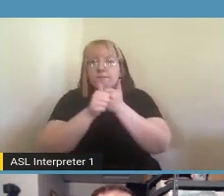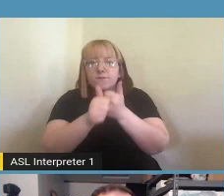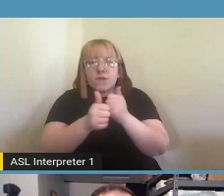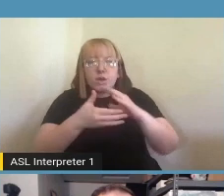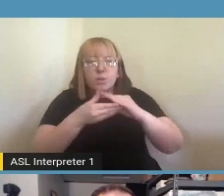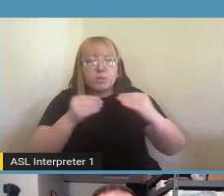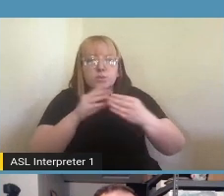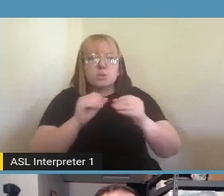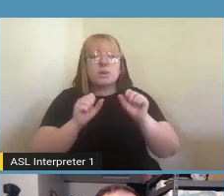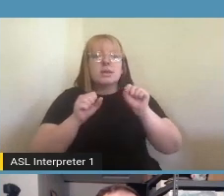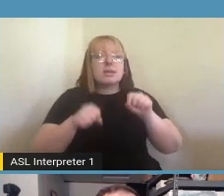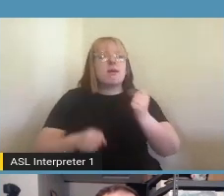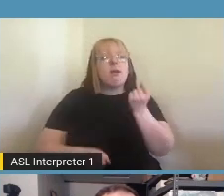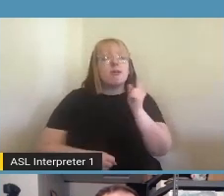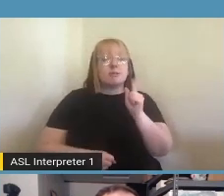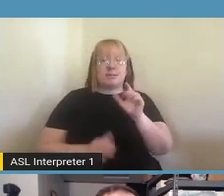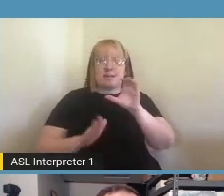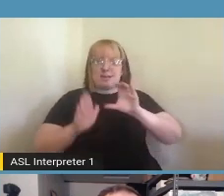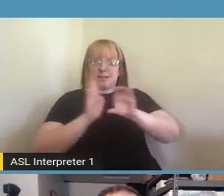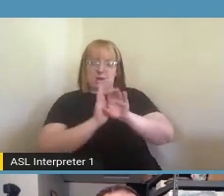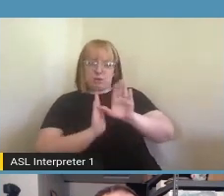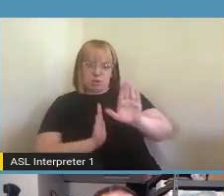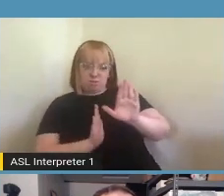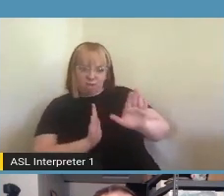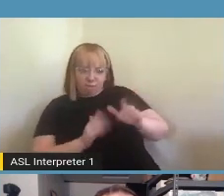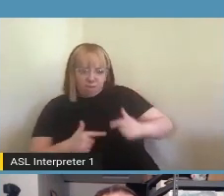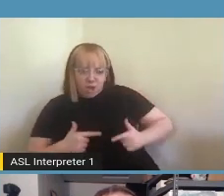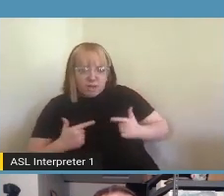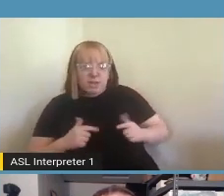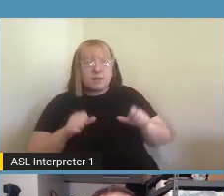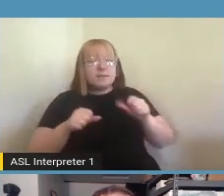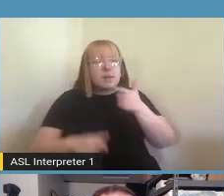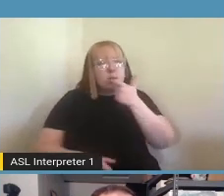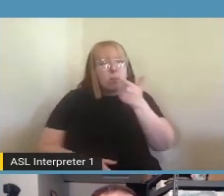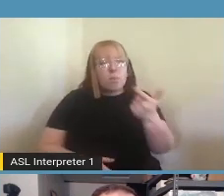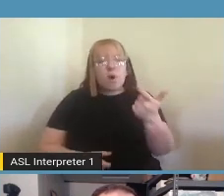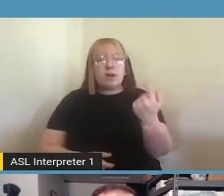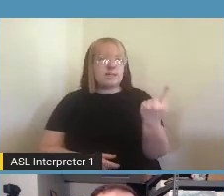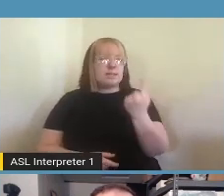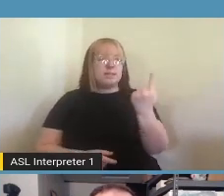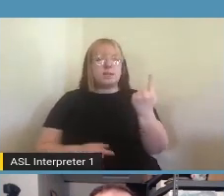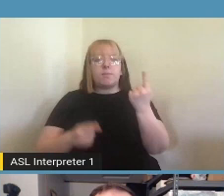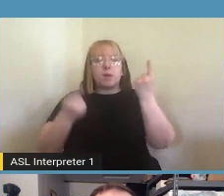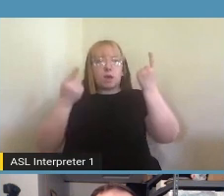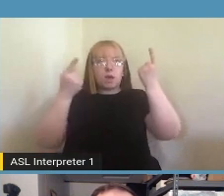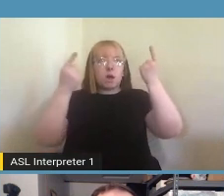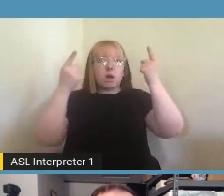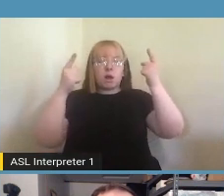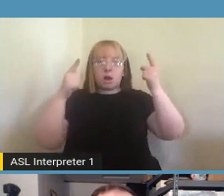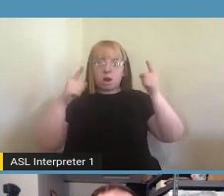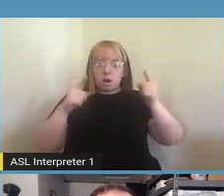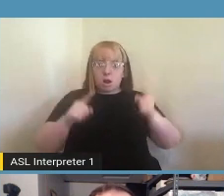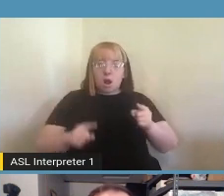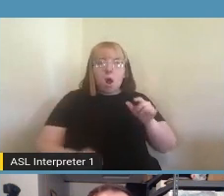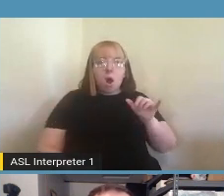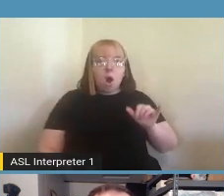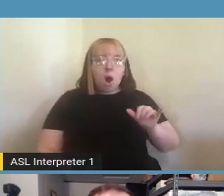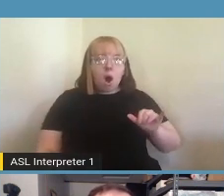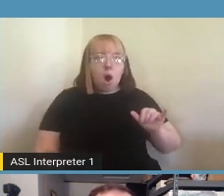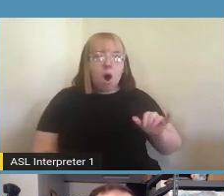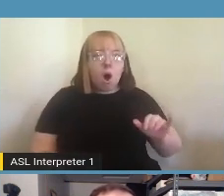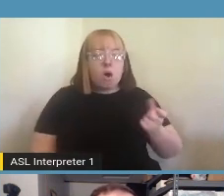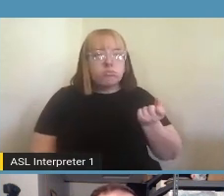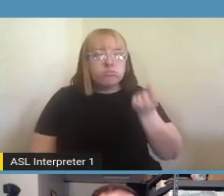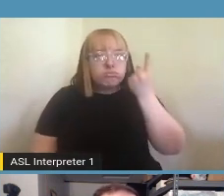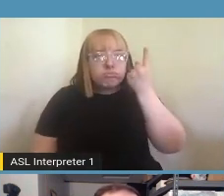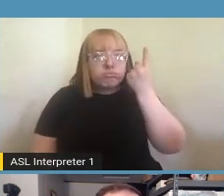a character, you can really just watch something unfold right before your eyes with video. And that's why I think